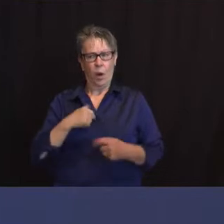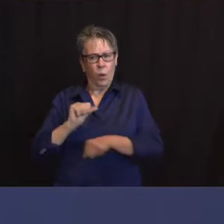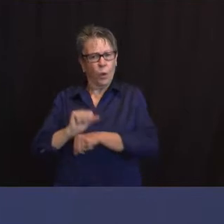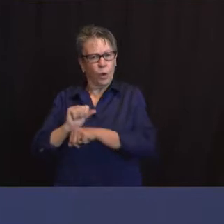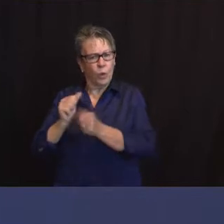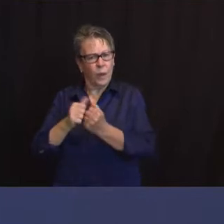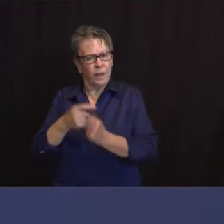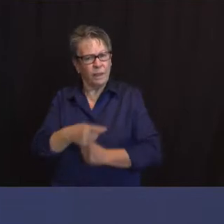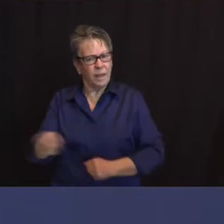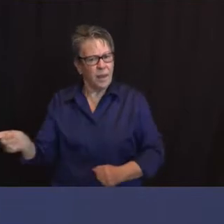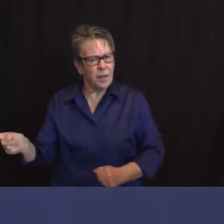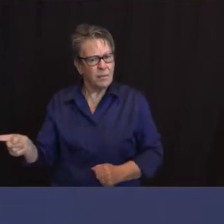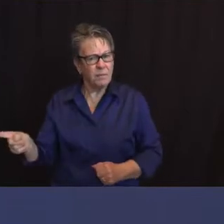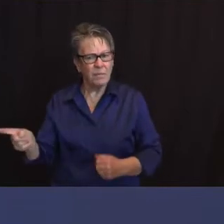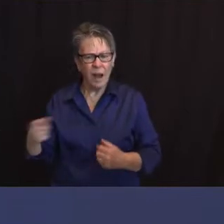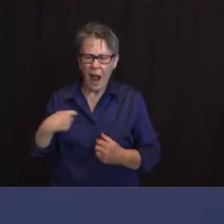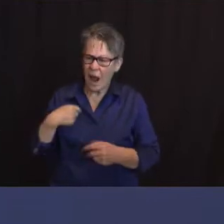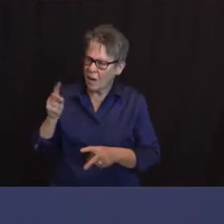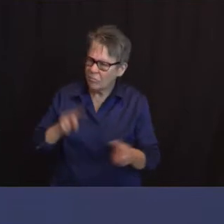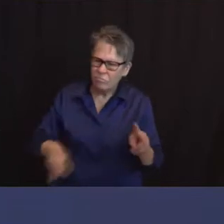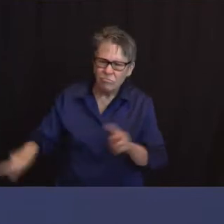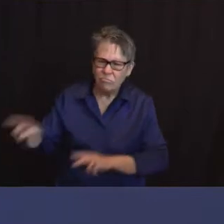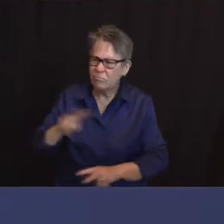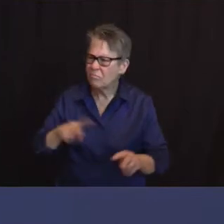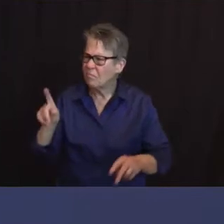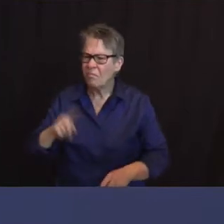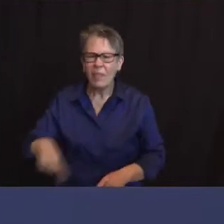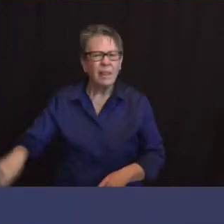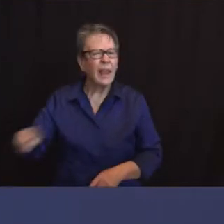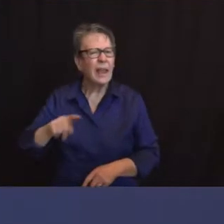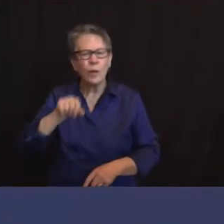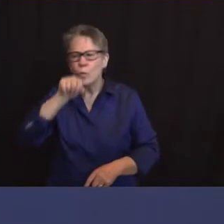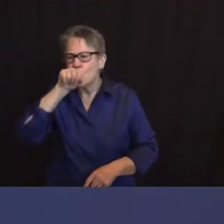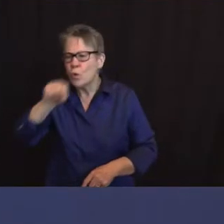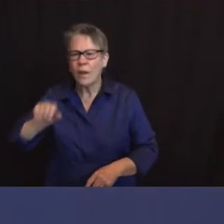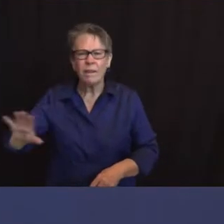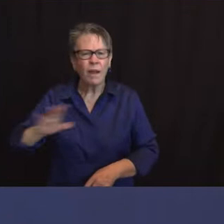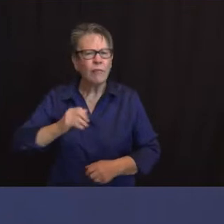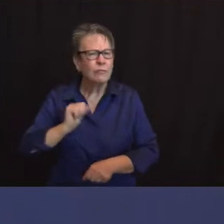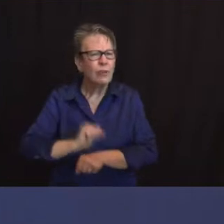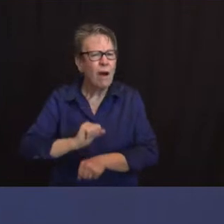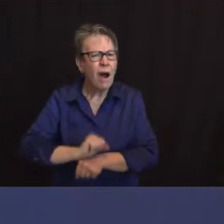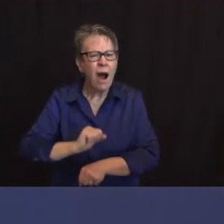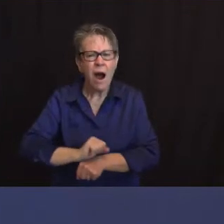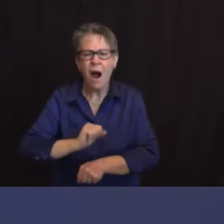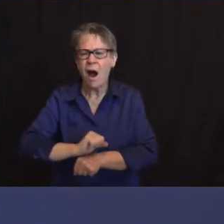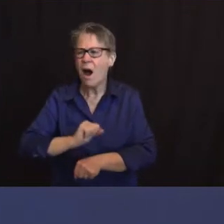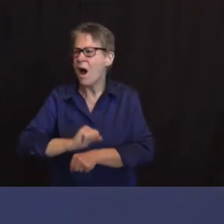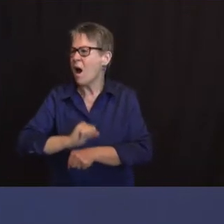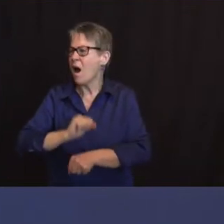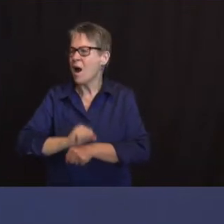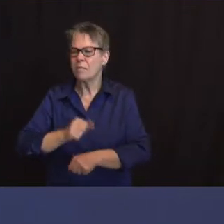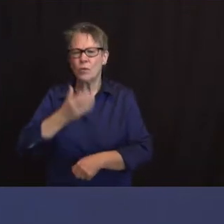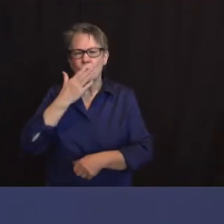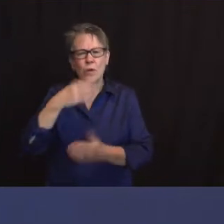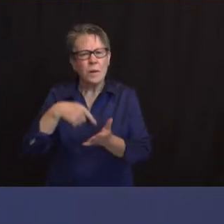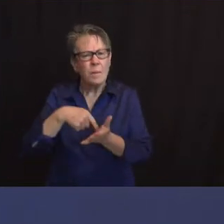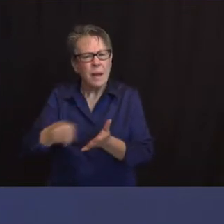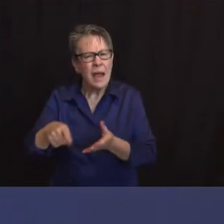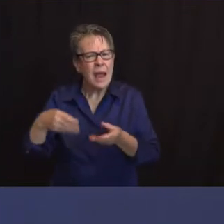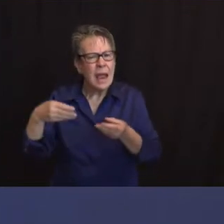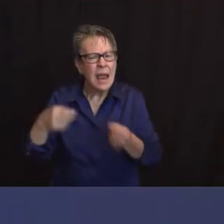with the career they have chosen. So it's one thing that it pays well, it's got good benefits, It's obviously, you're putting